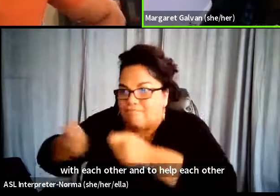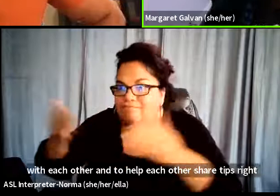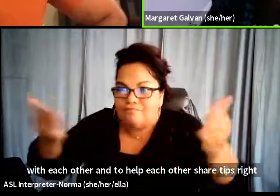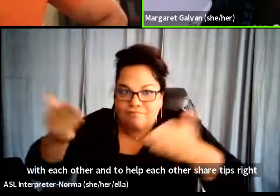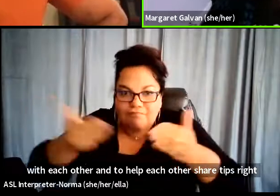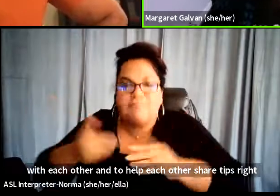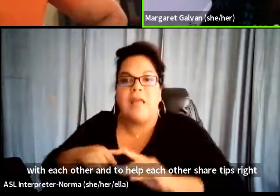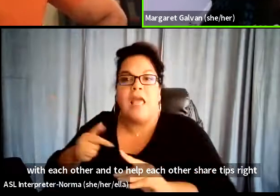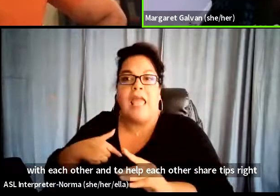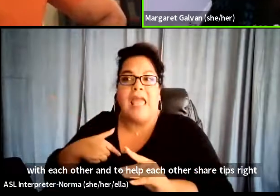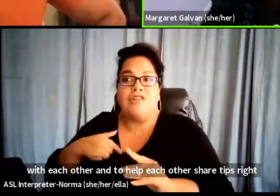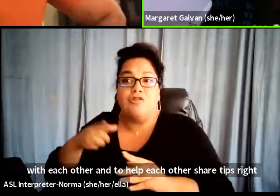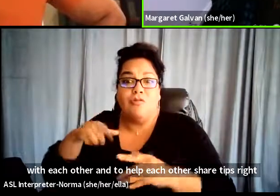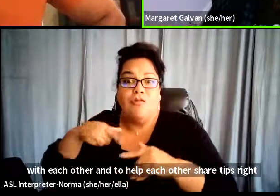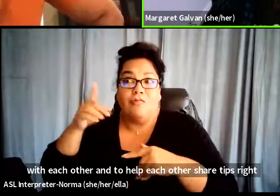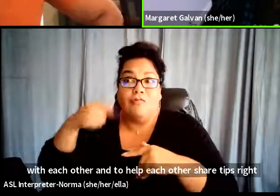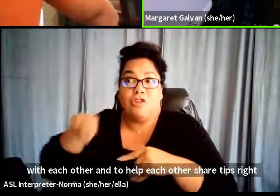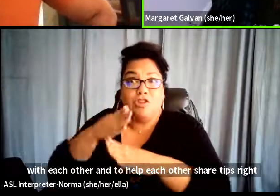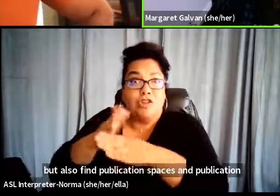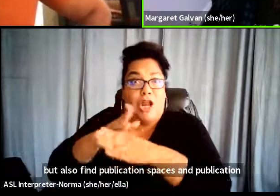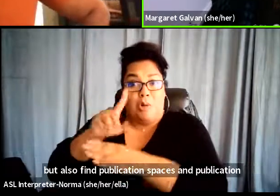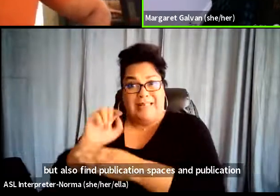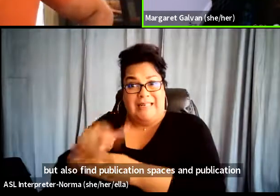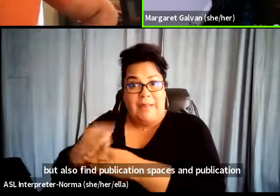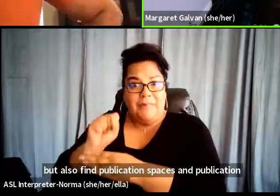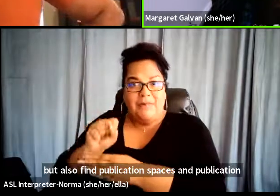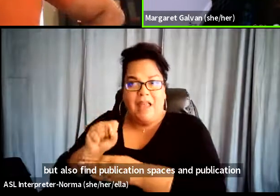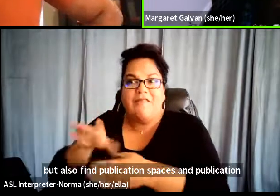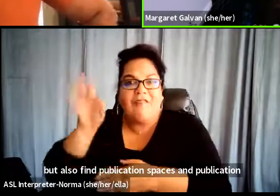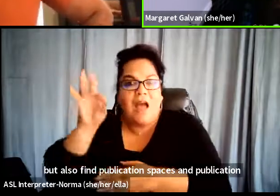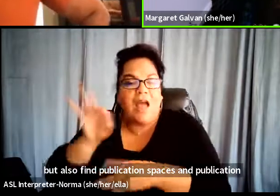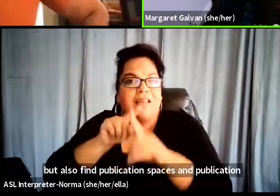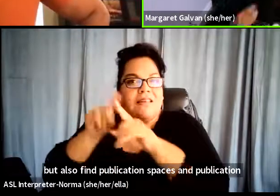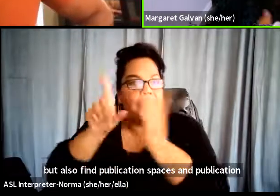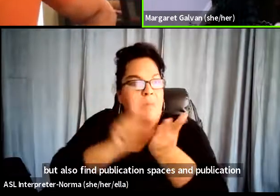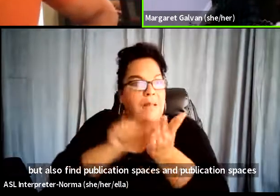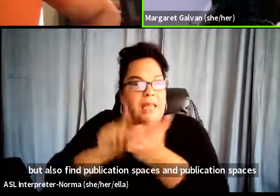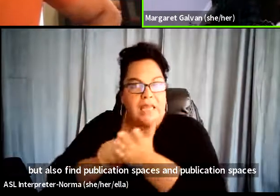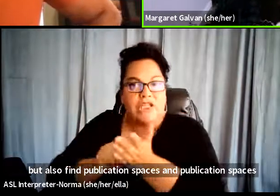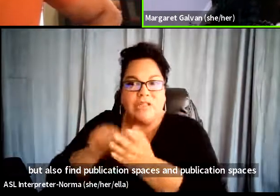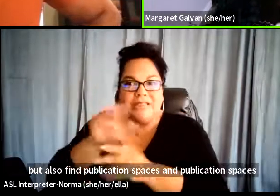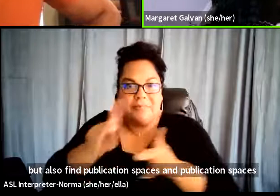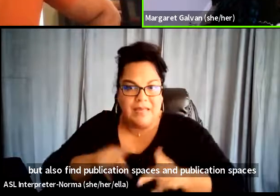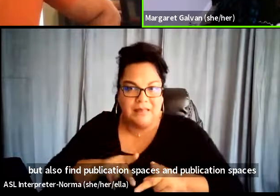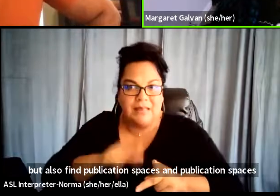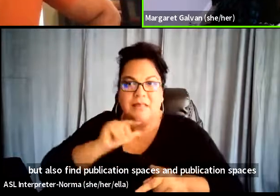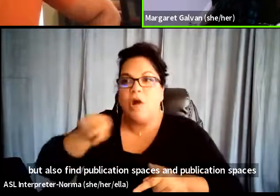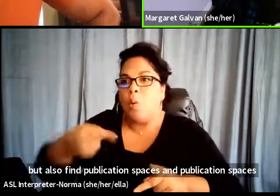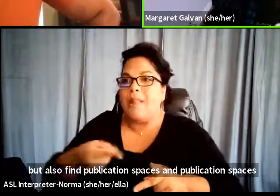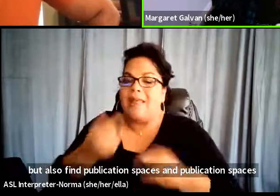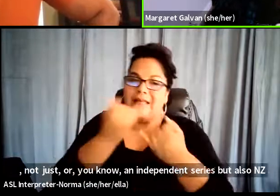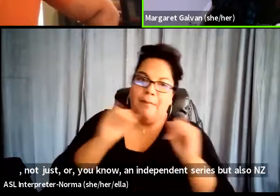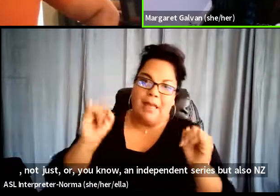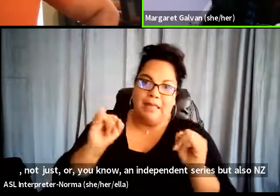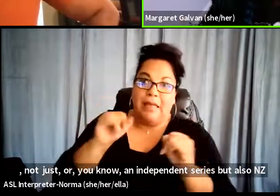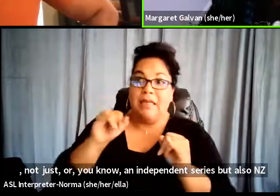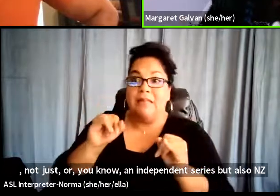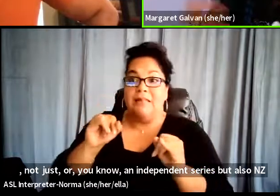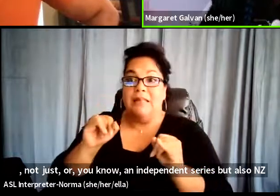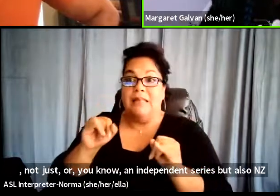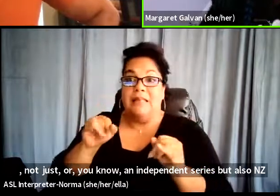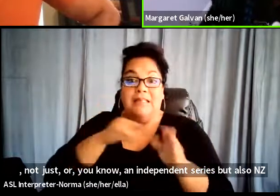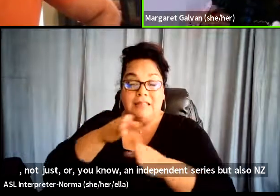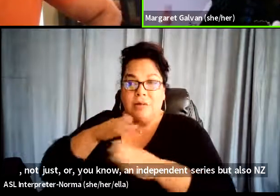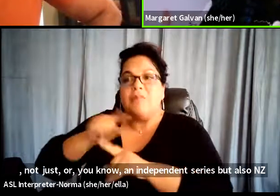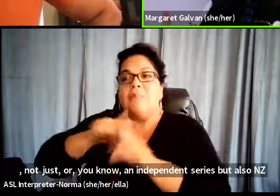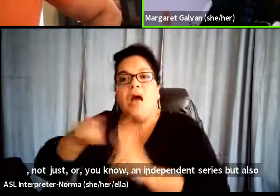find publication spaces and publications spaces, not just, uh, you know, in independent series, but also in zines, which is sort of an